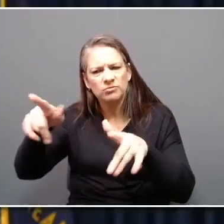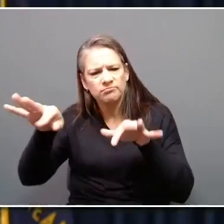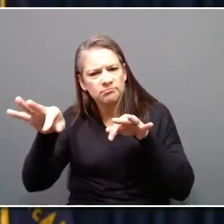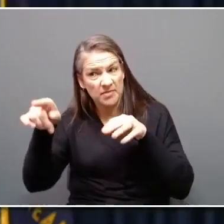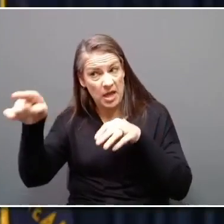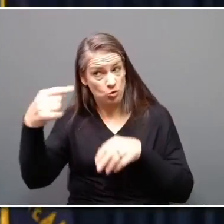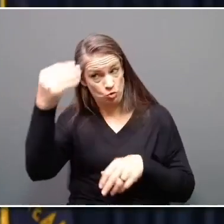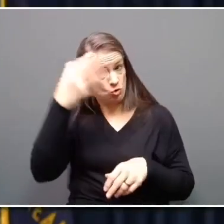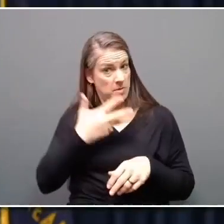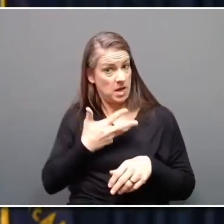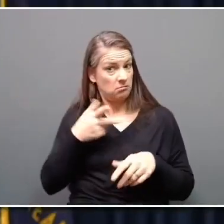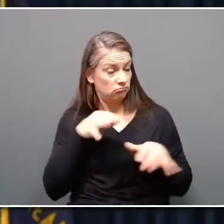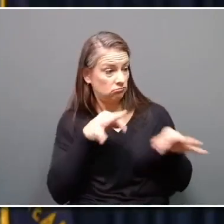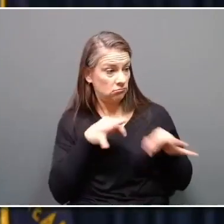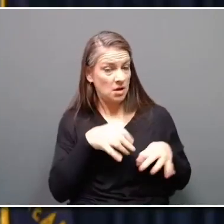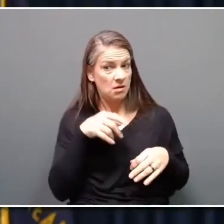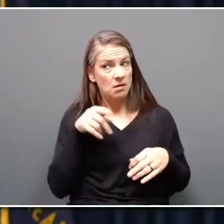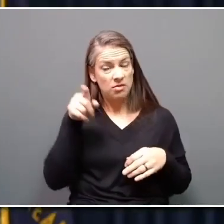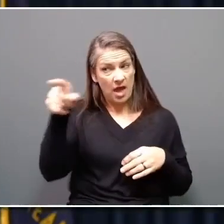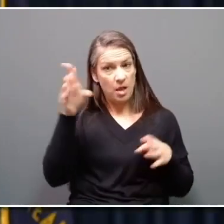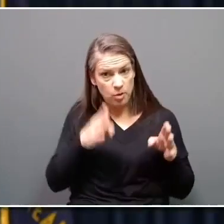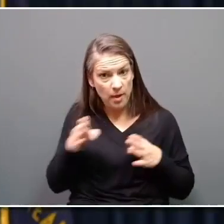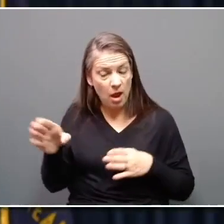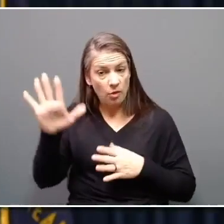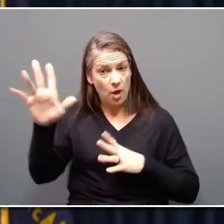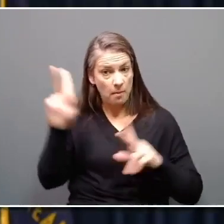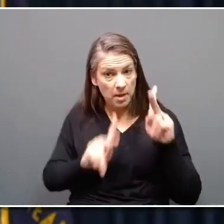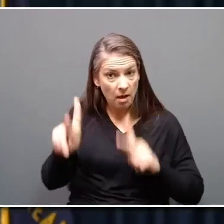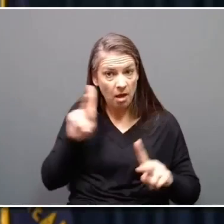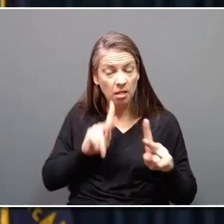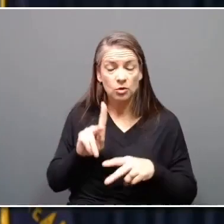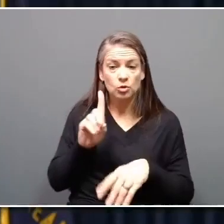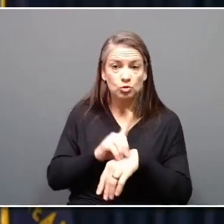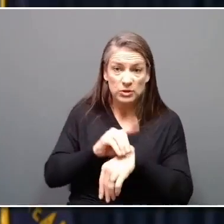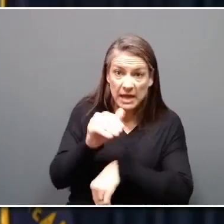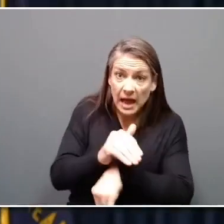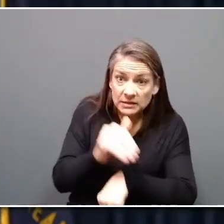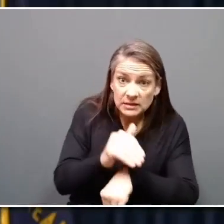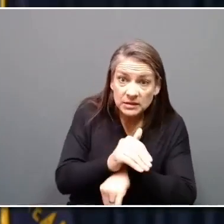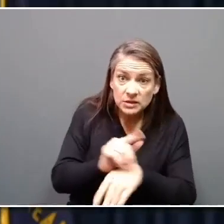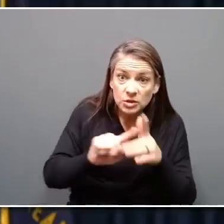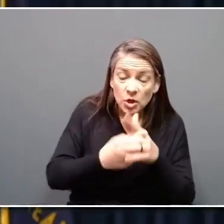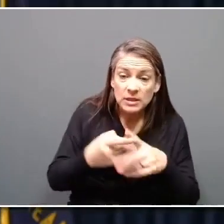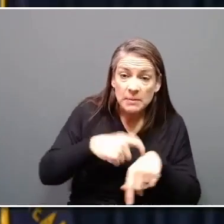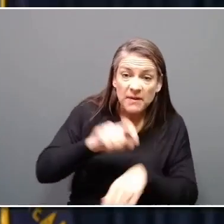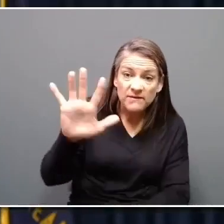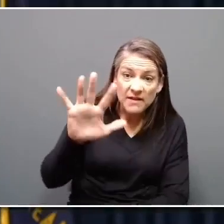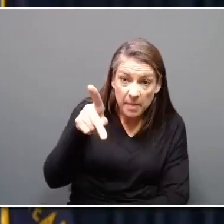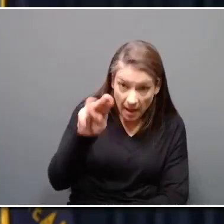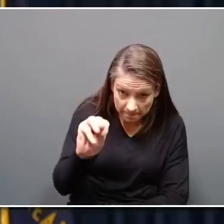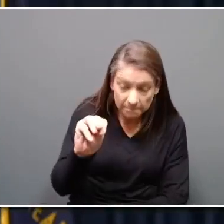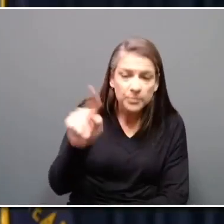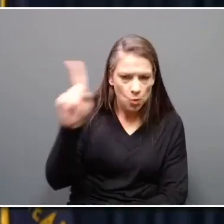prepared. Their folks are going to be working duty tonight, beginning at 5 o'clock. They'll have overnight